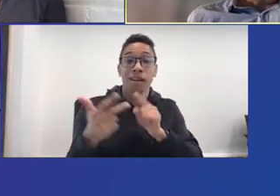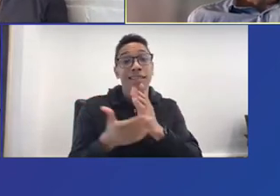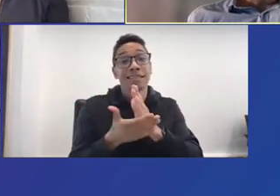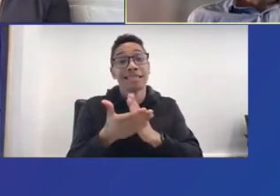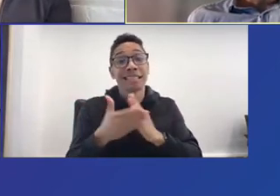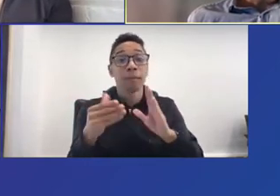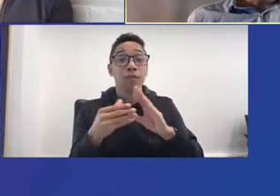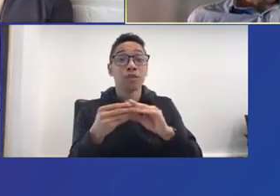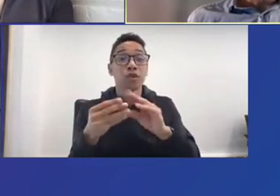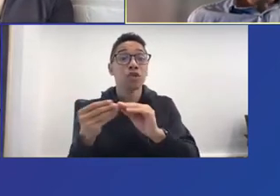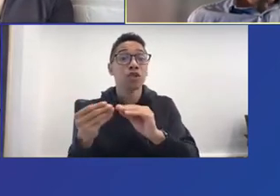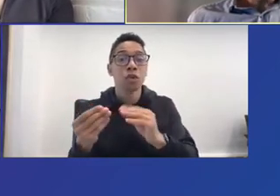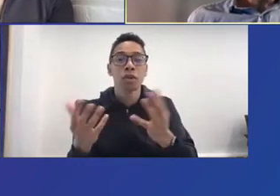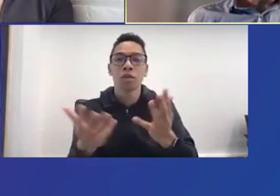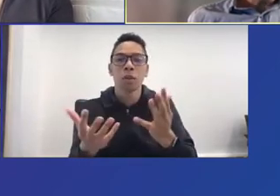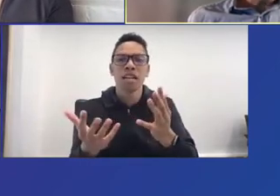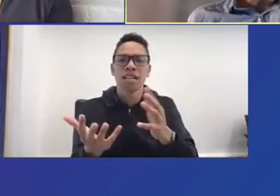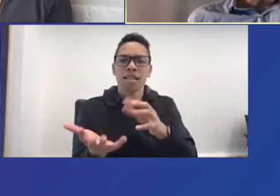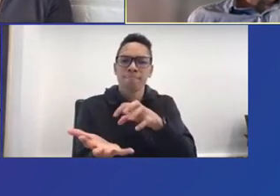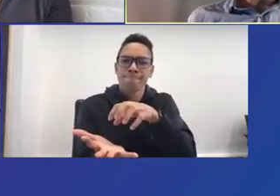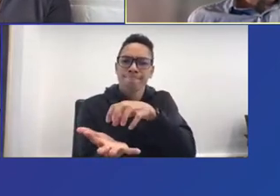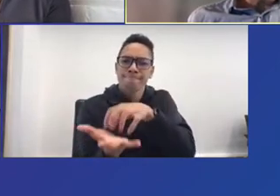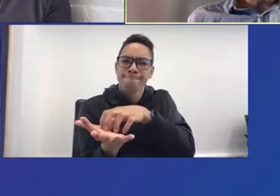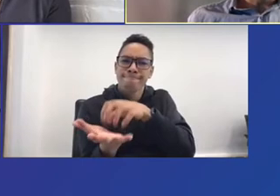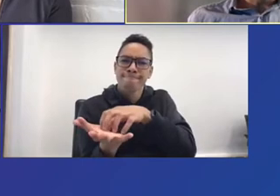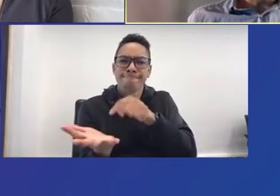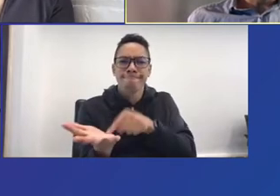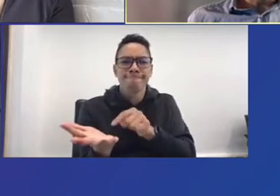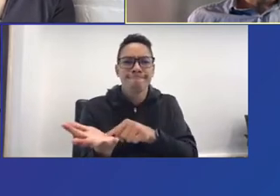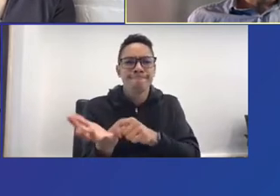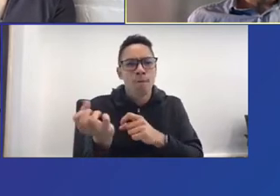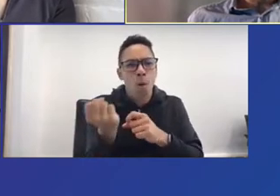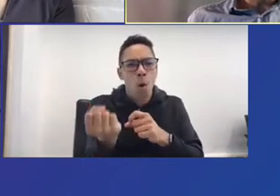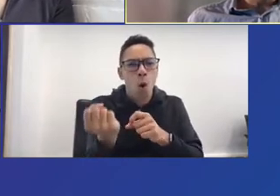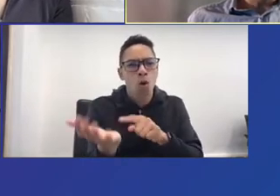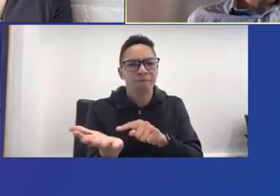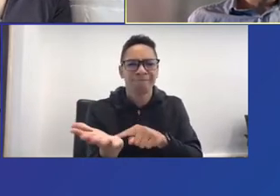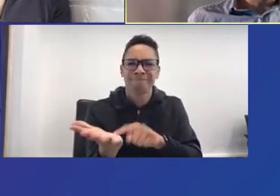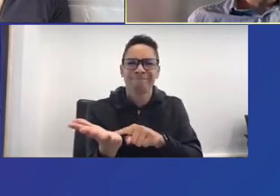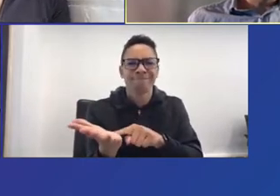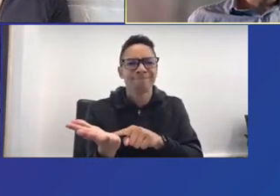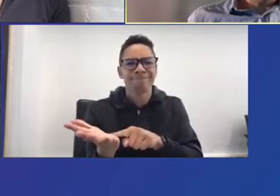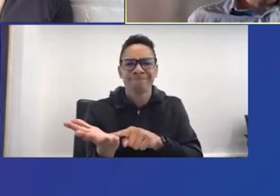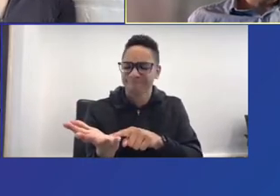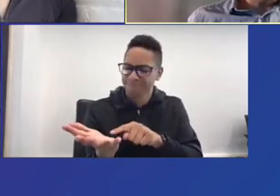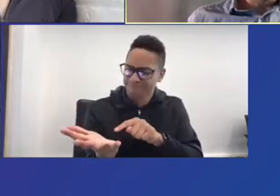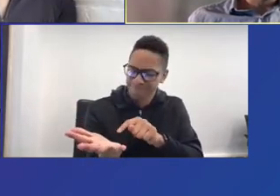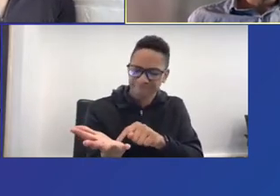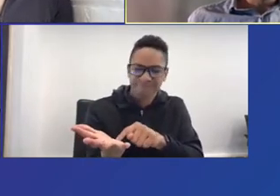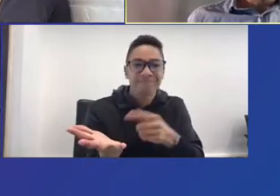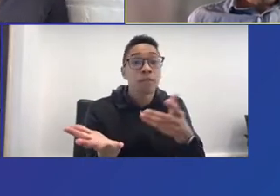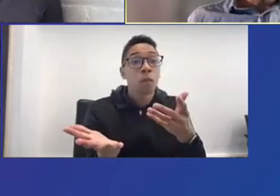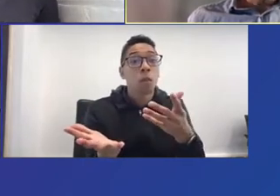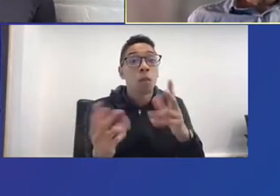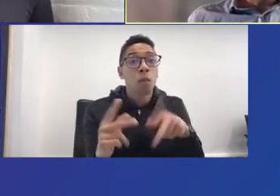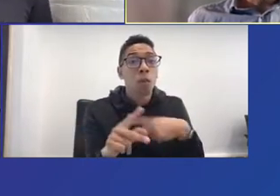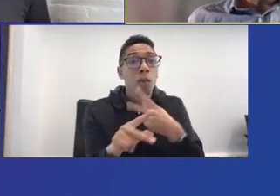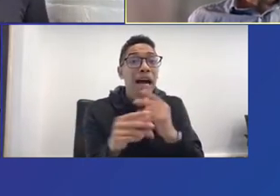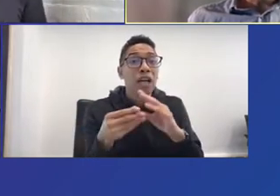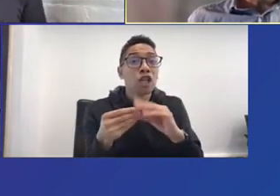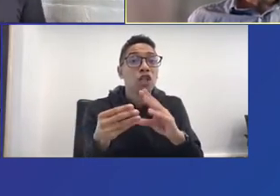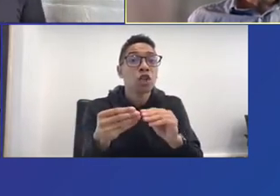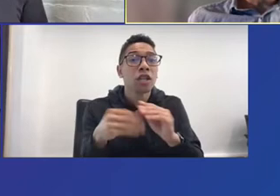sort of hold in your bones. And those are the stories about, you know,